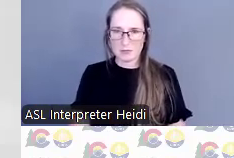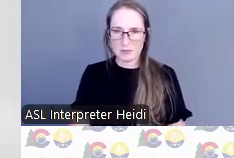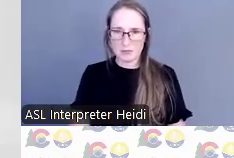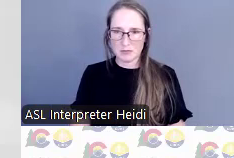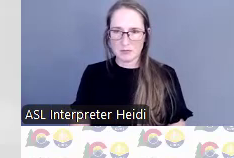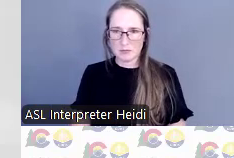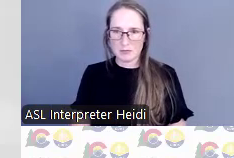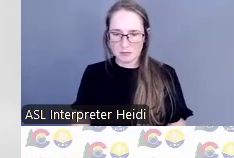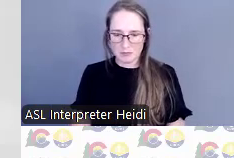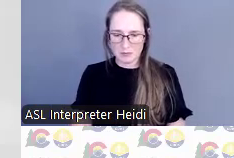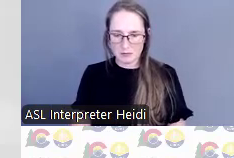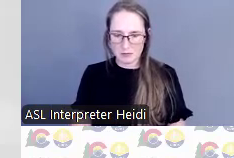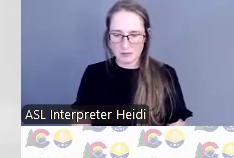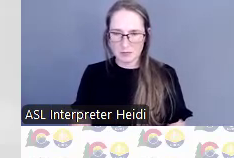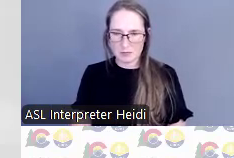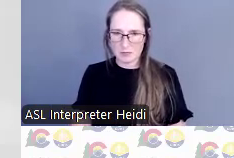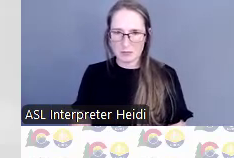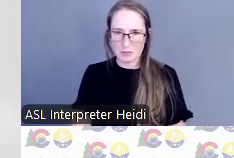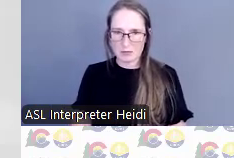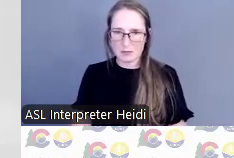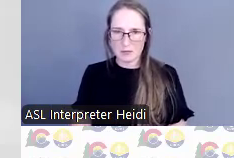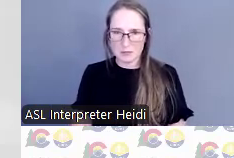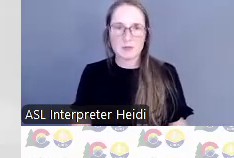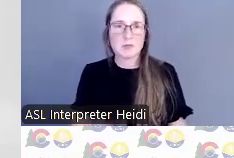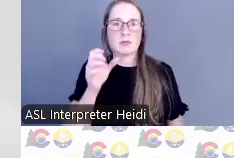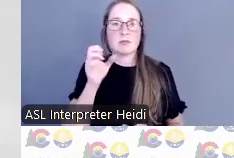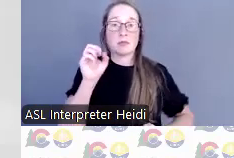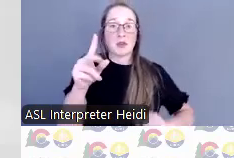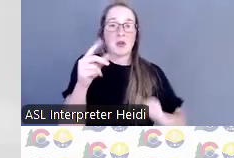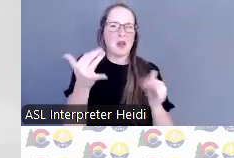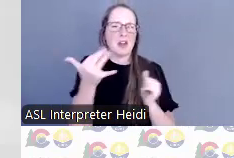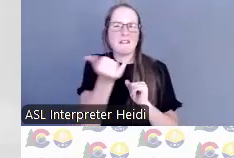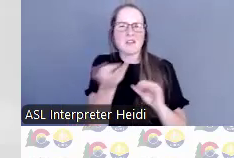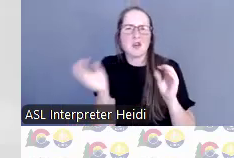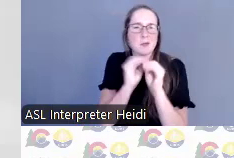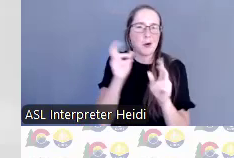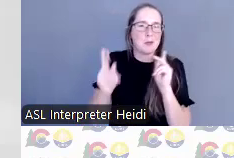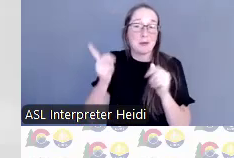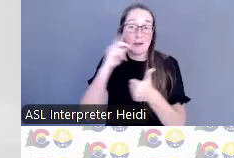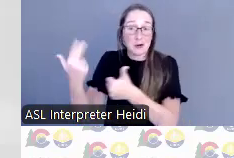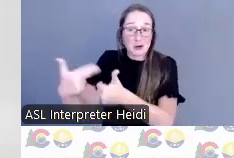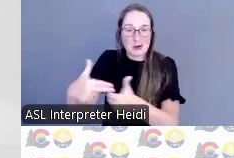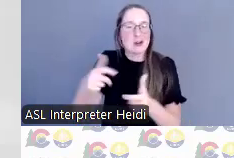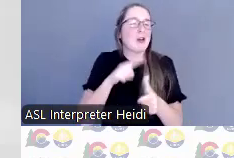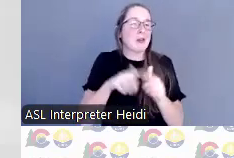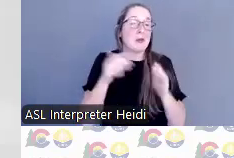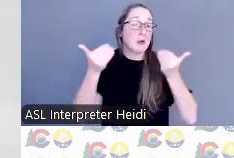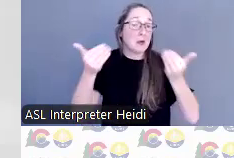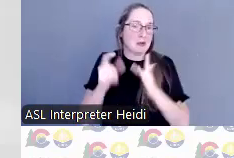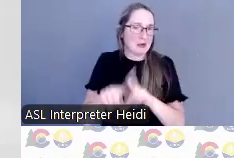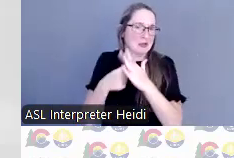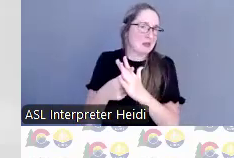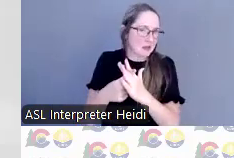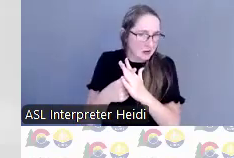All right, good afternoon, everyone. We're going to give a couple minutes to let a couple more people in, and then we'll get started for